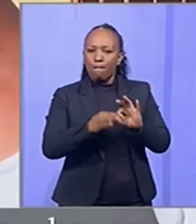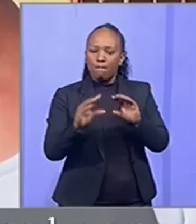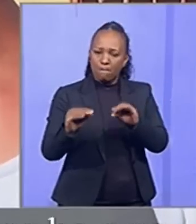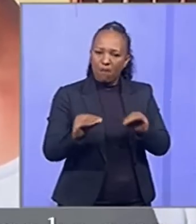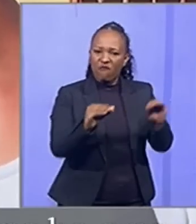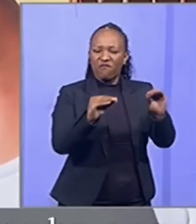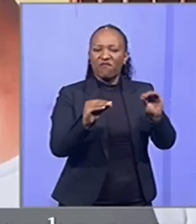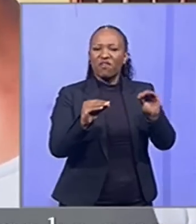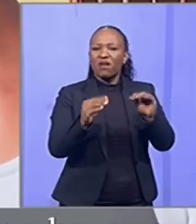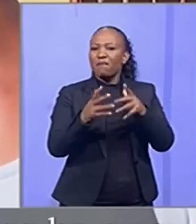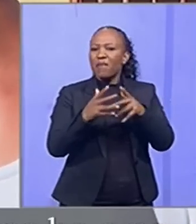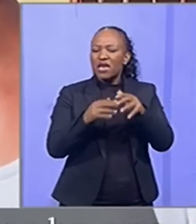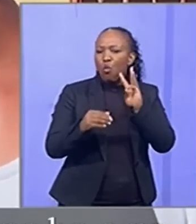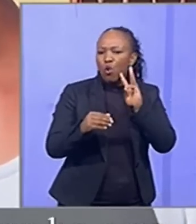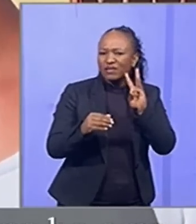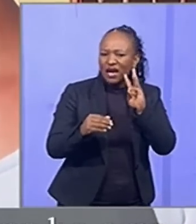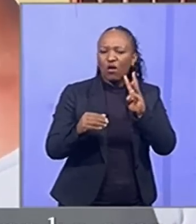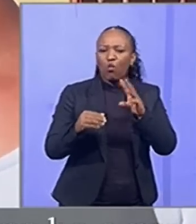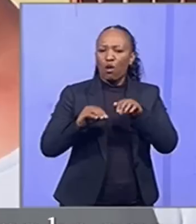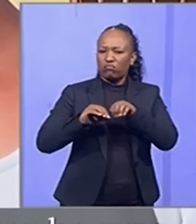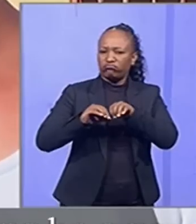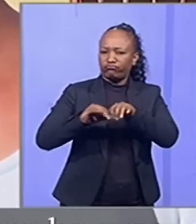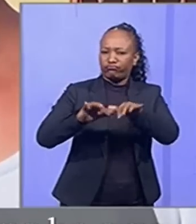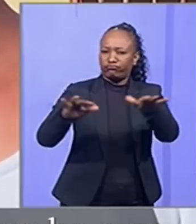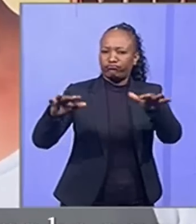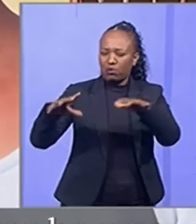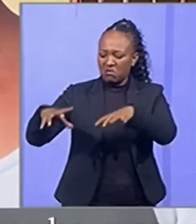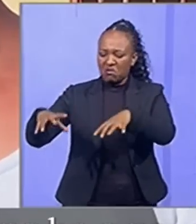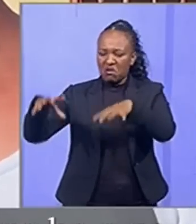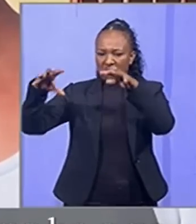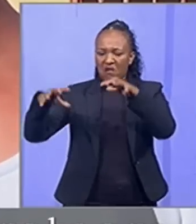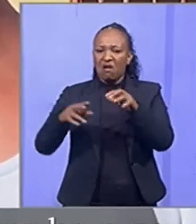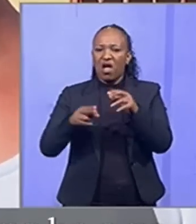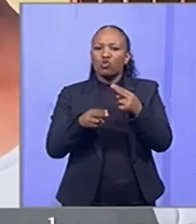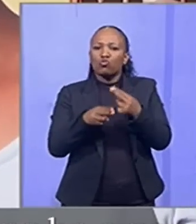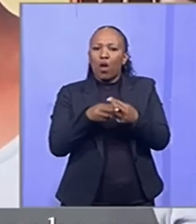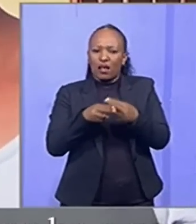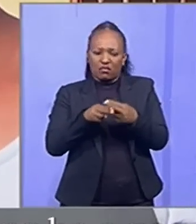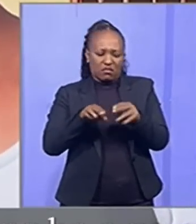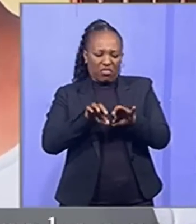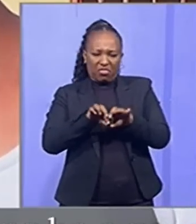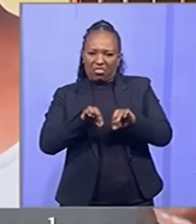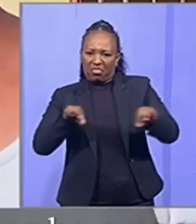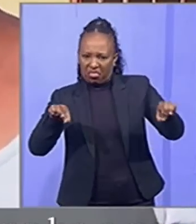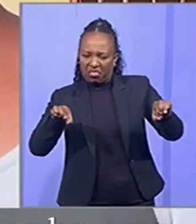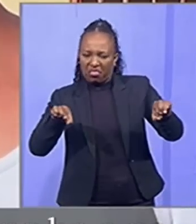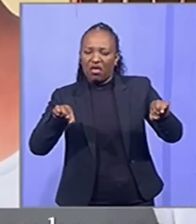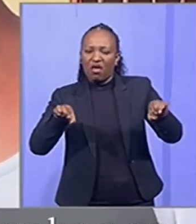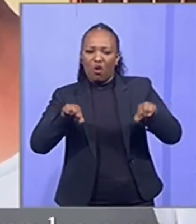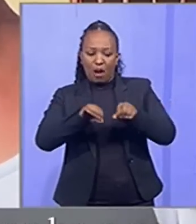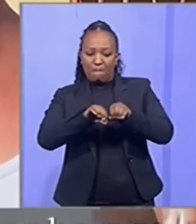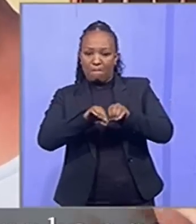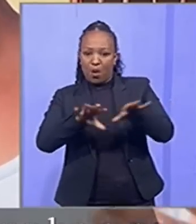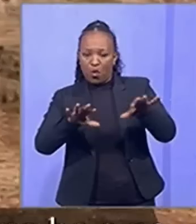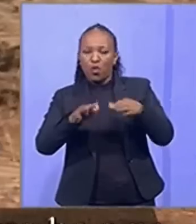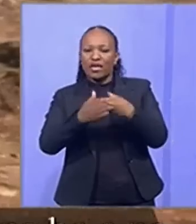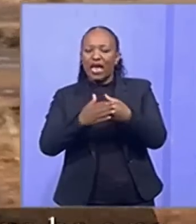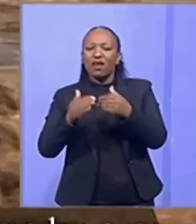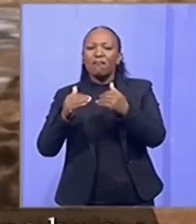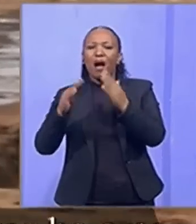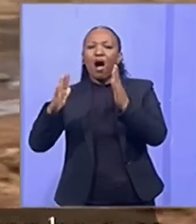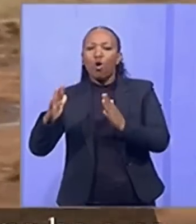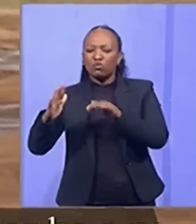ko ditamong ana kena lone. Suriji lone ha e blokile it's lone khone kena mo ntlong. Ga